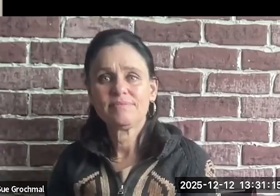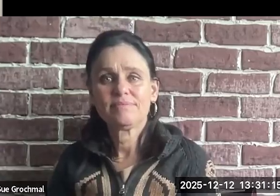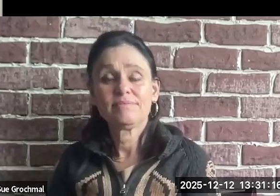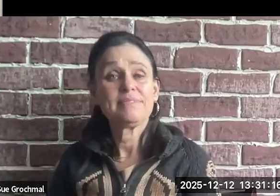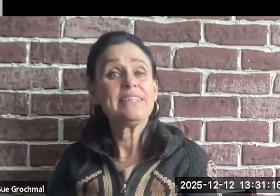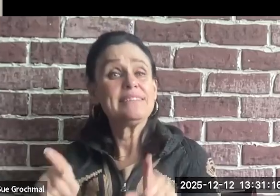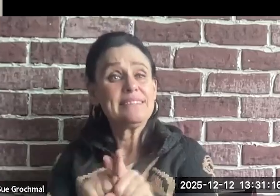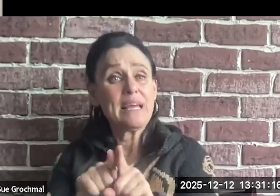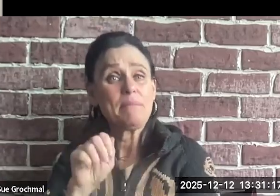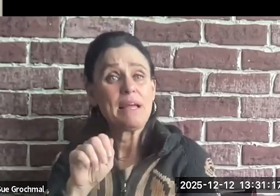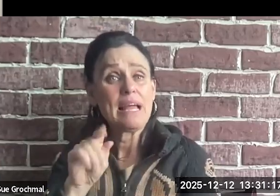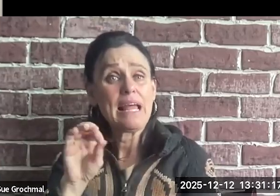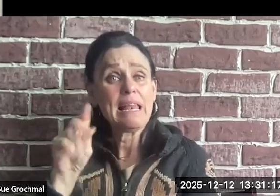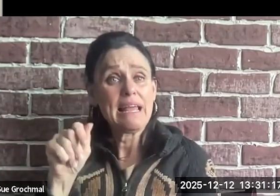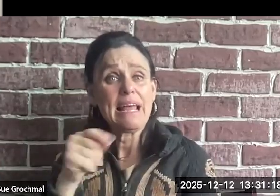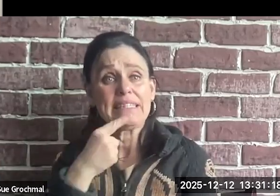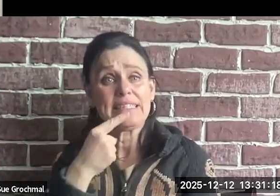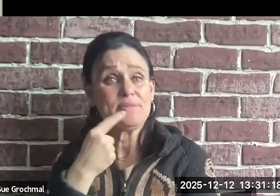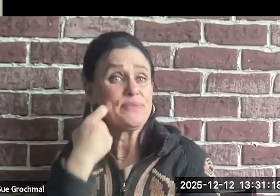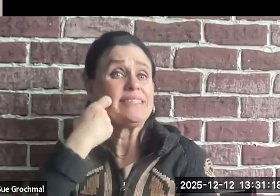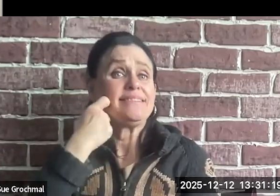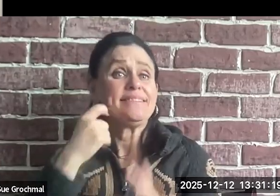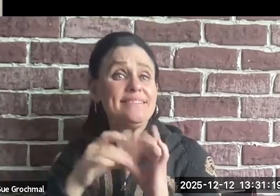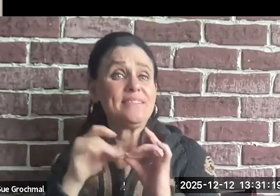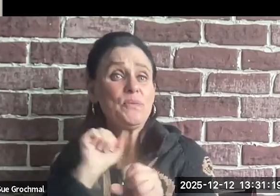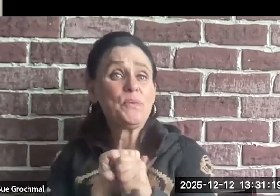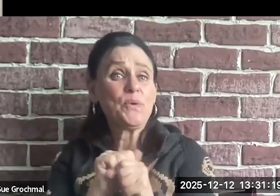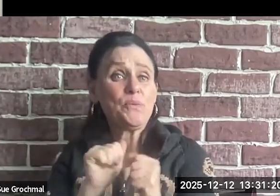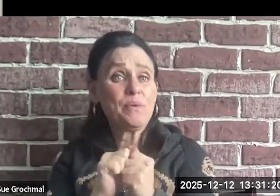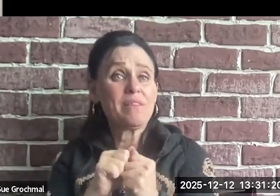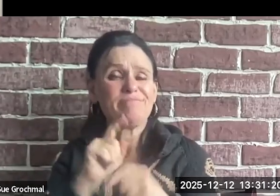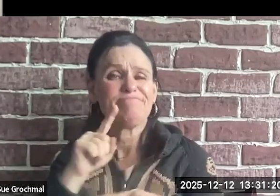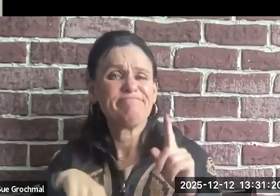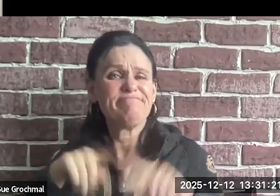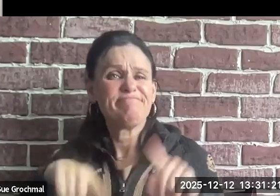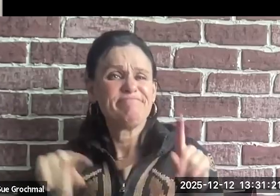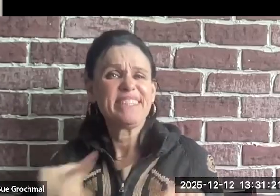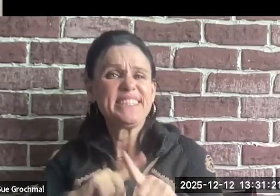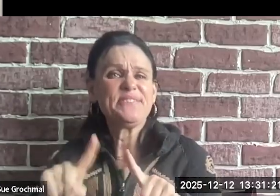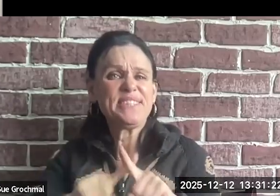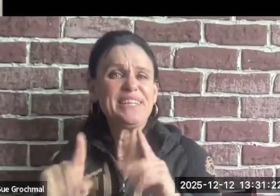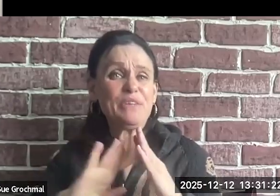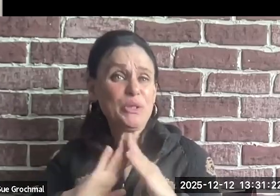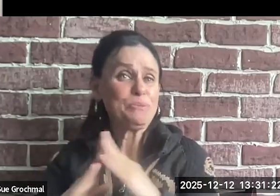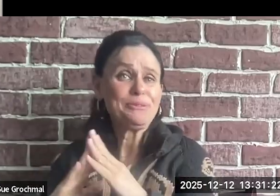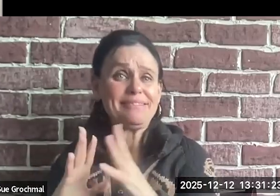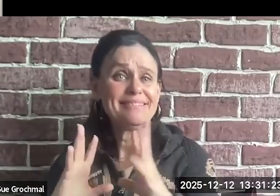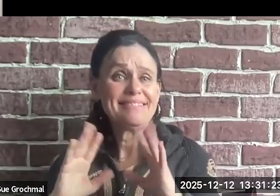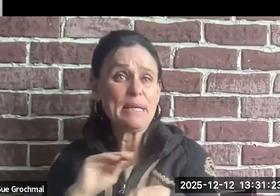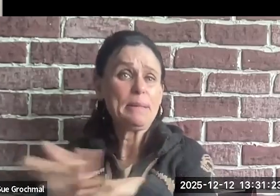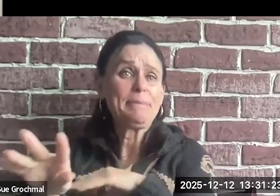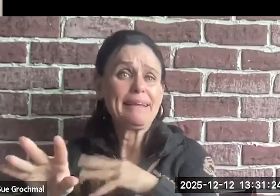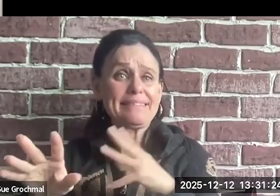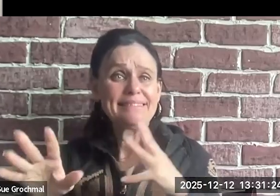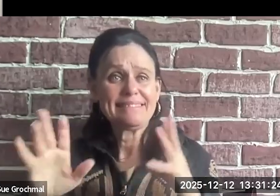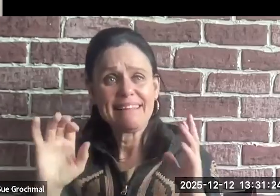Alina said, like we do a lot of work with a variety of different communities who are impacted